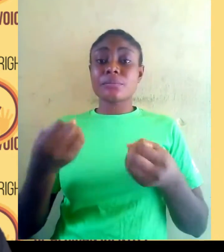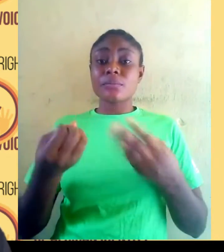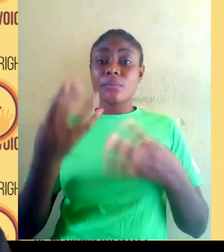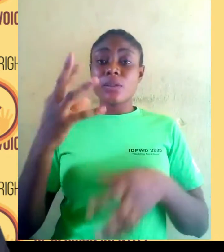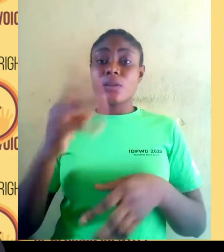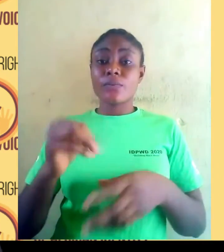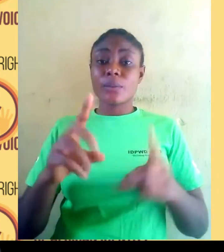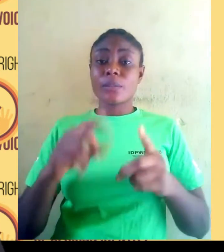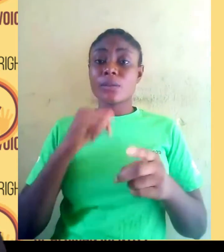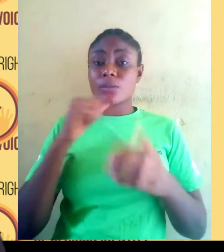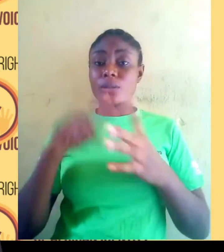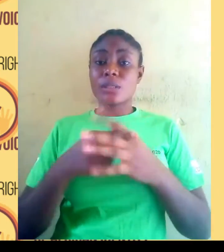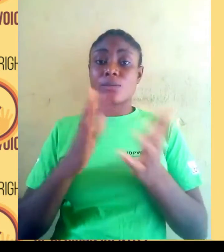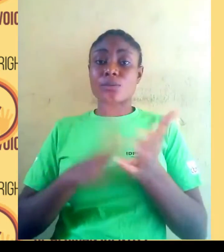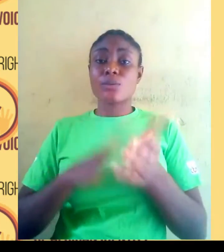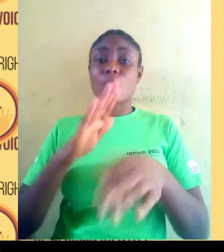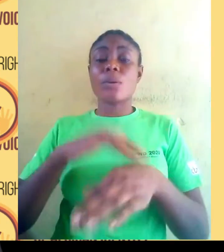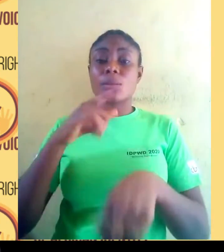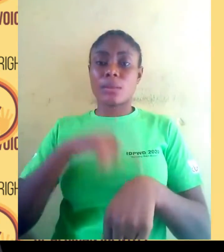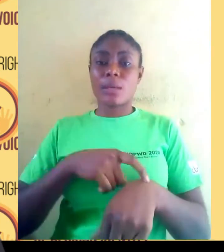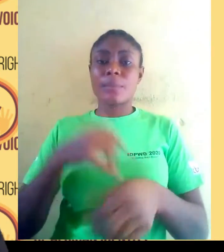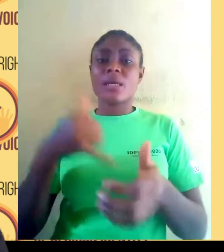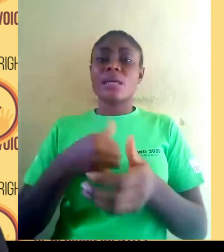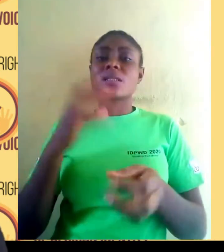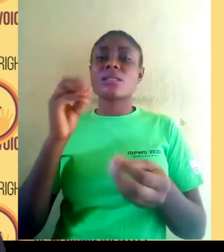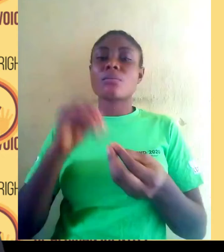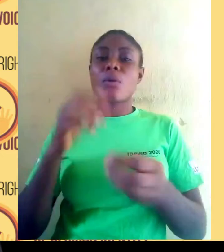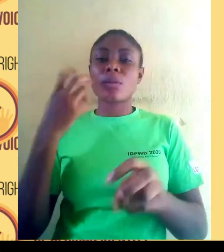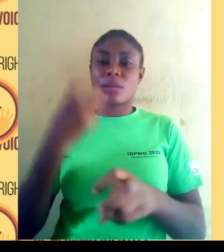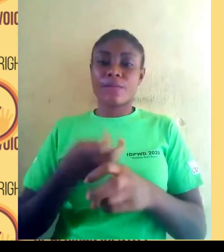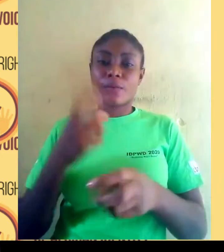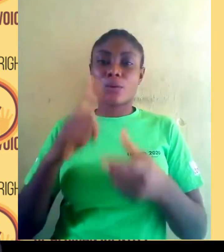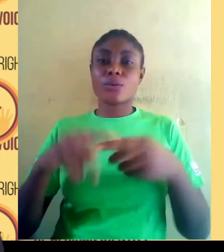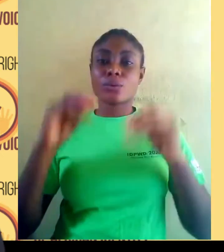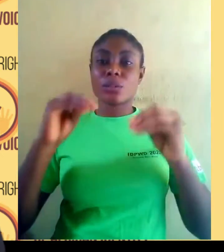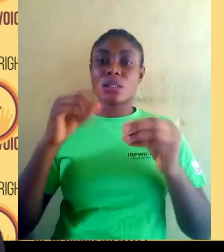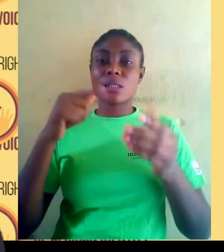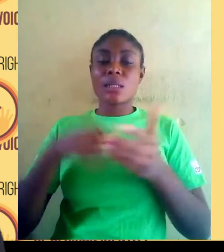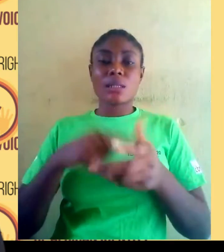school on time, and it is more difficult to teach such set of people,